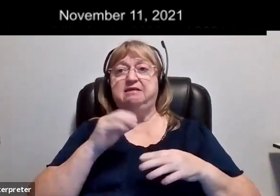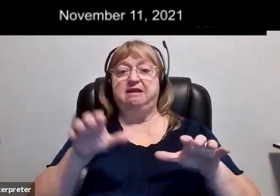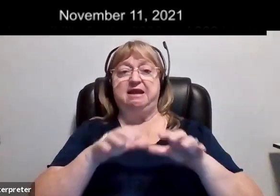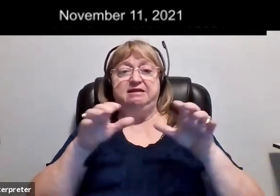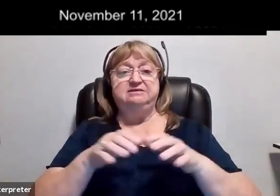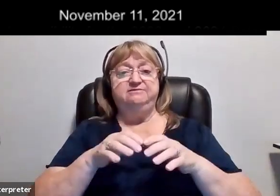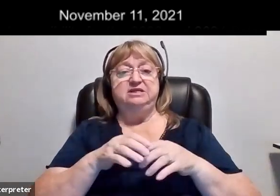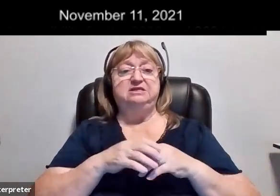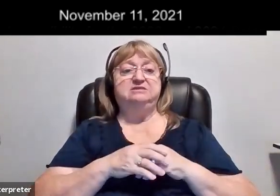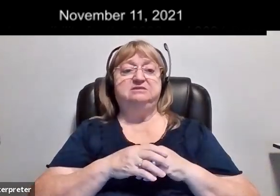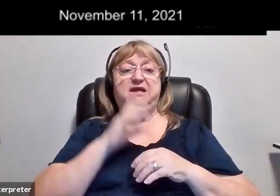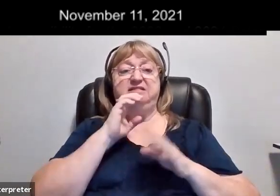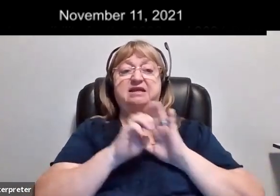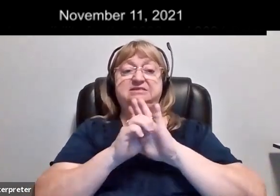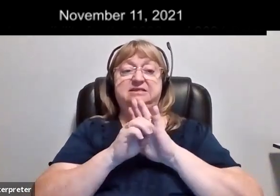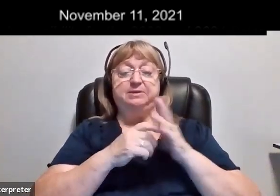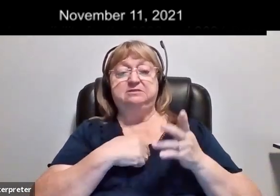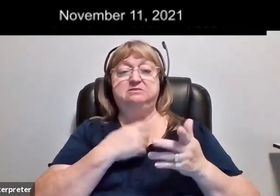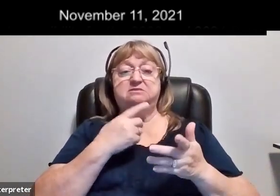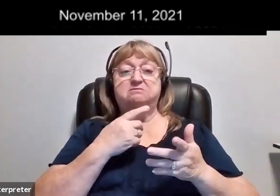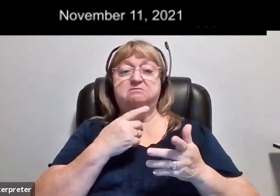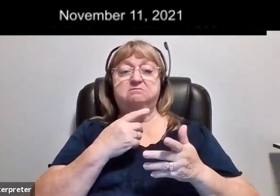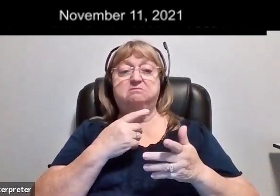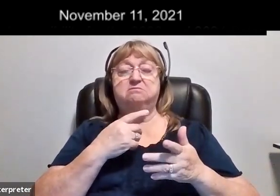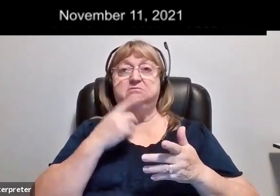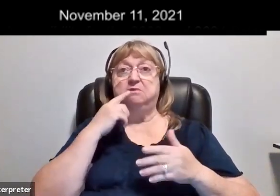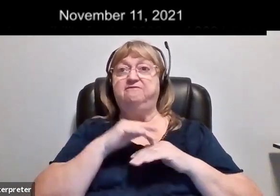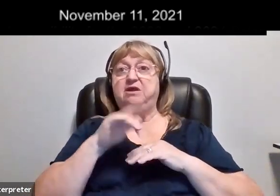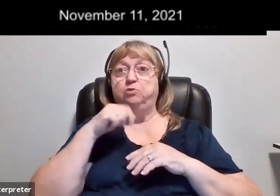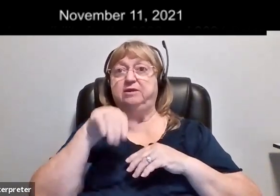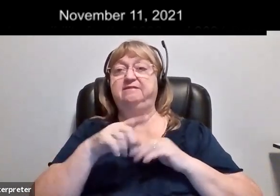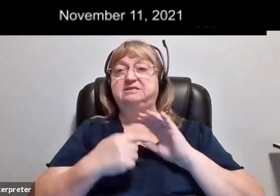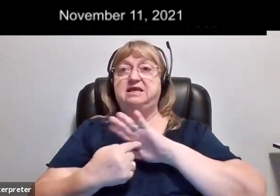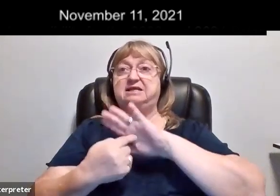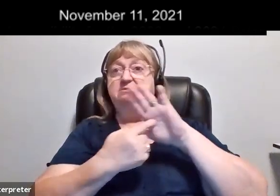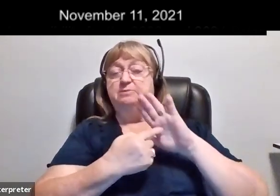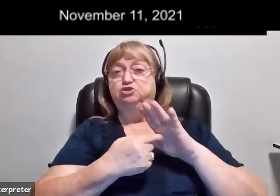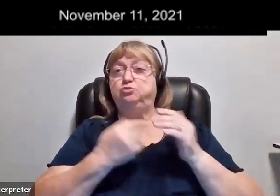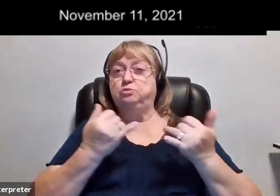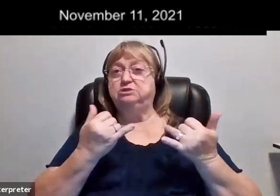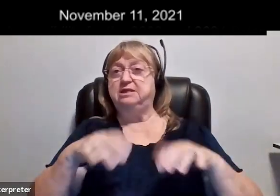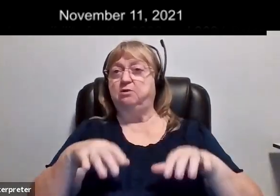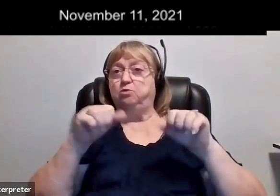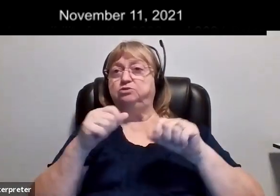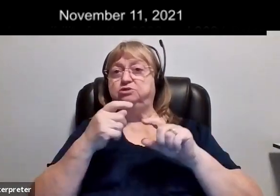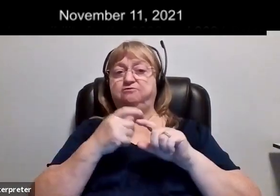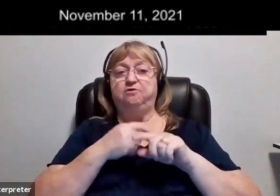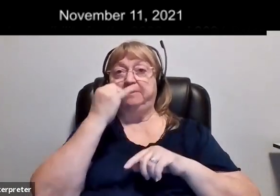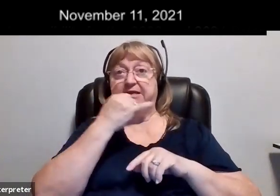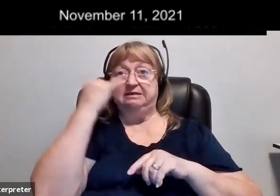and exhibits that are available in this exhibition, which is now hosted by Italy